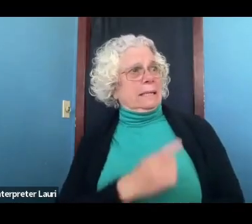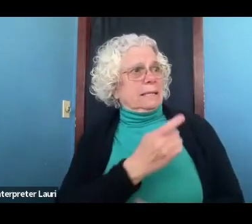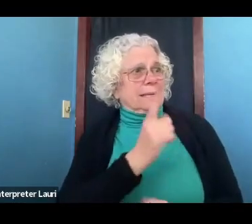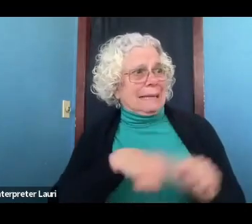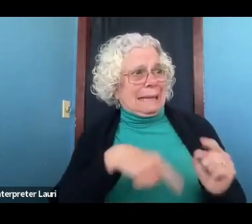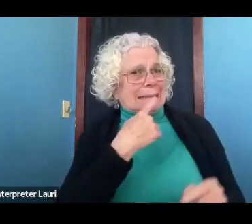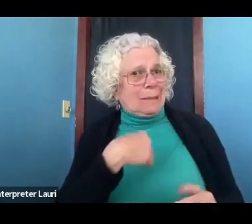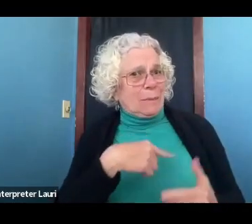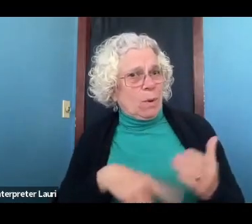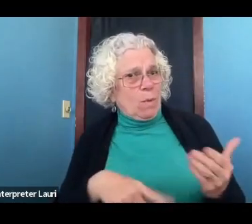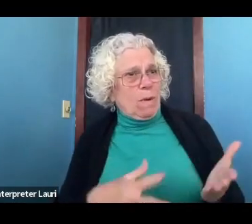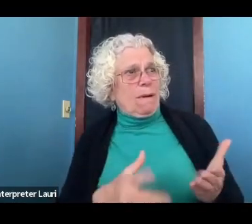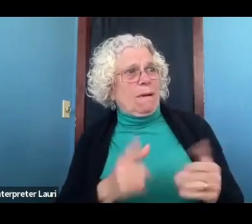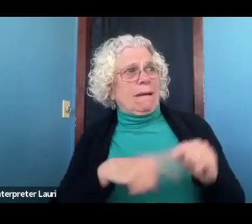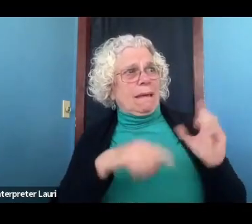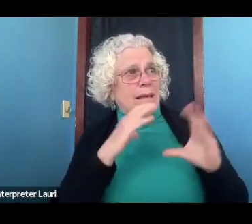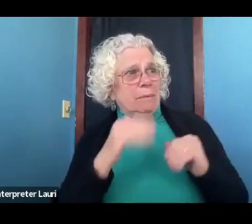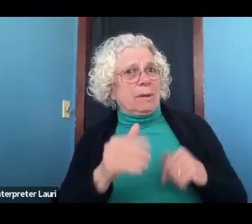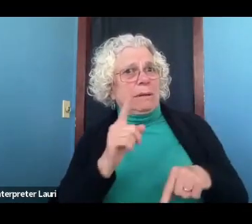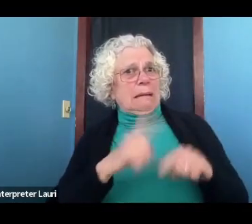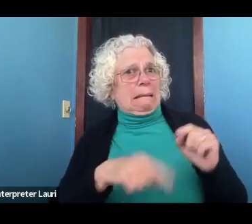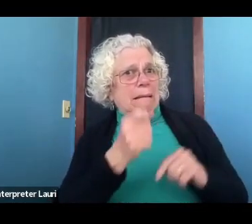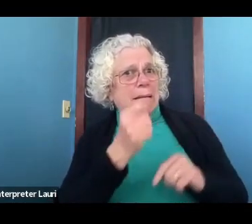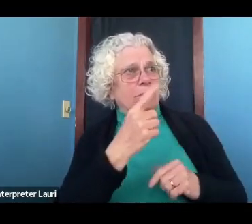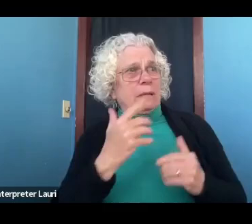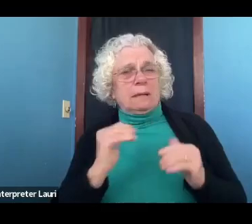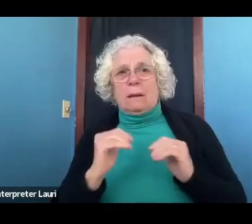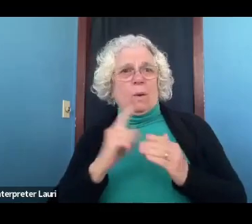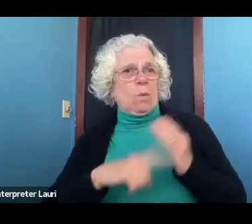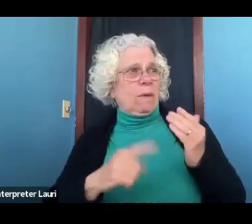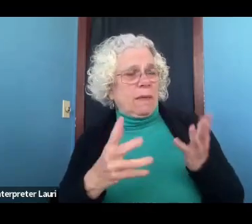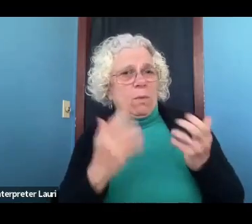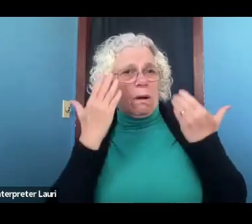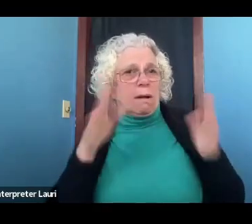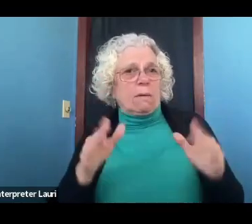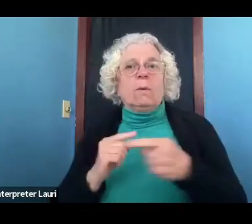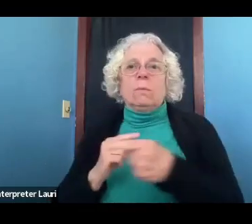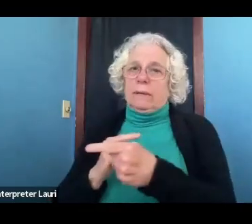want. Because with a healthcare directive, you can tell them what you want.